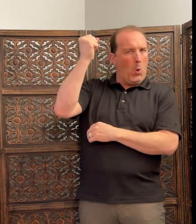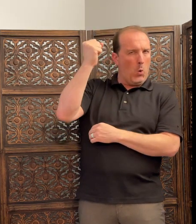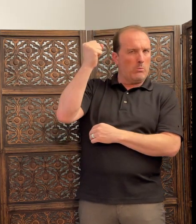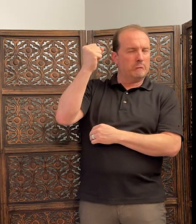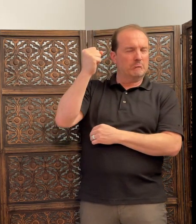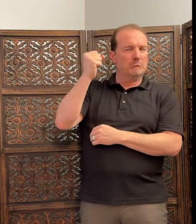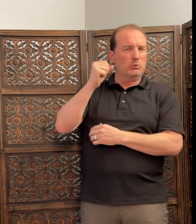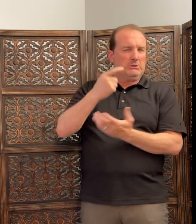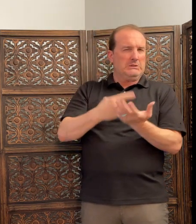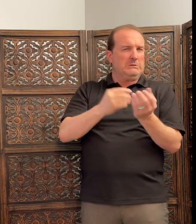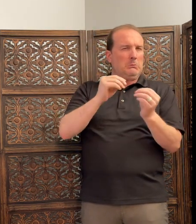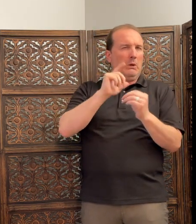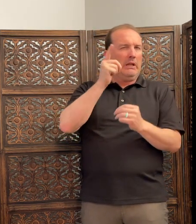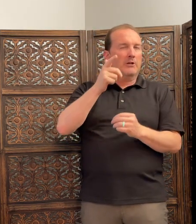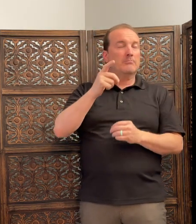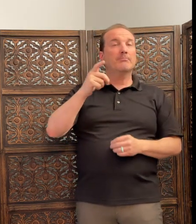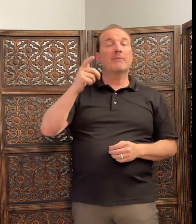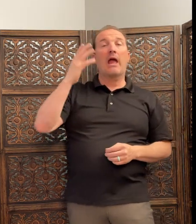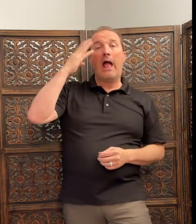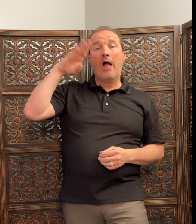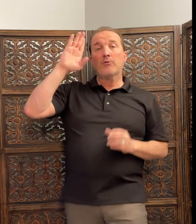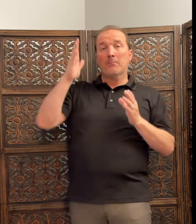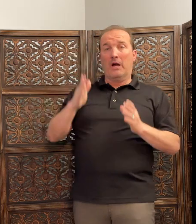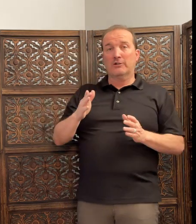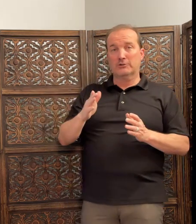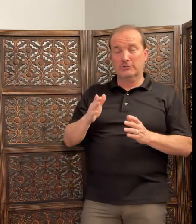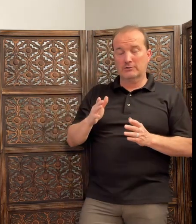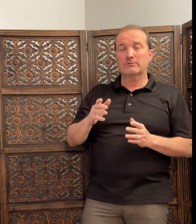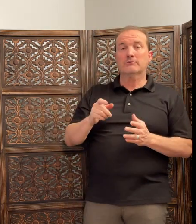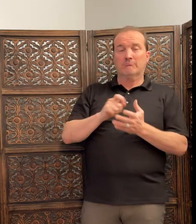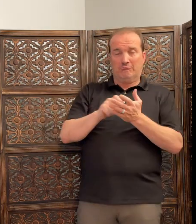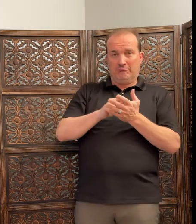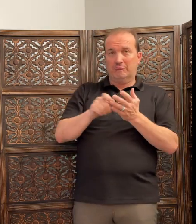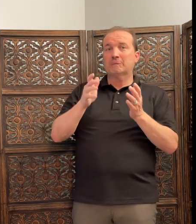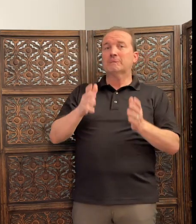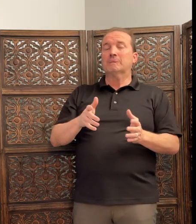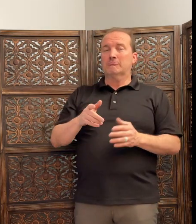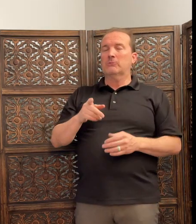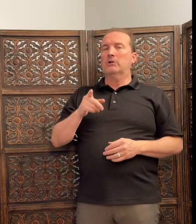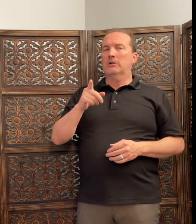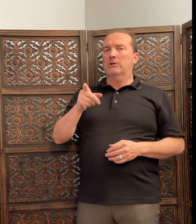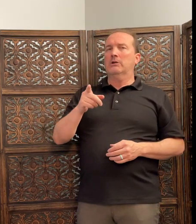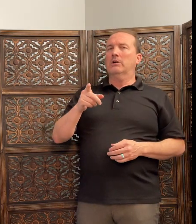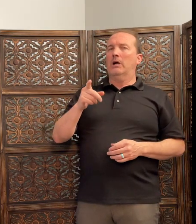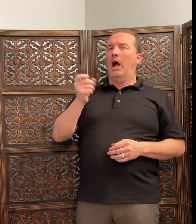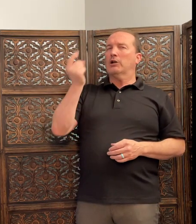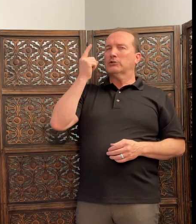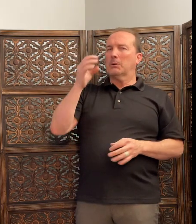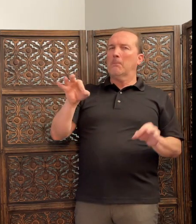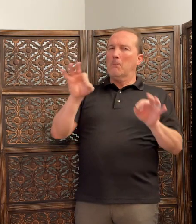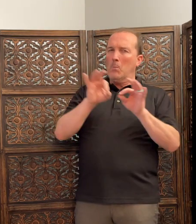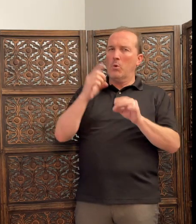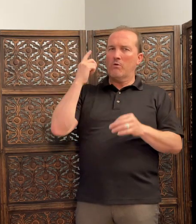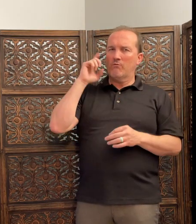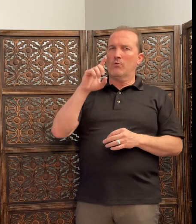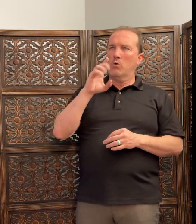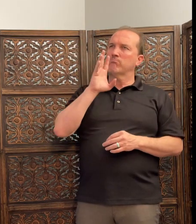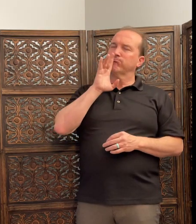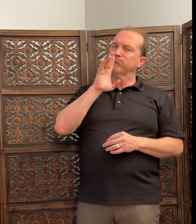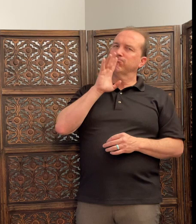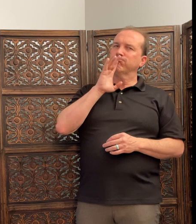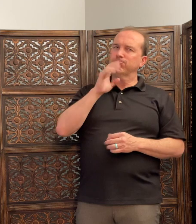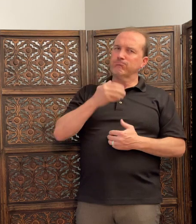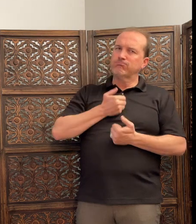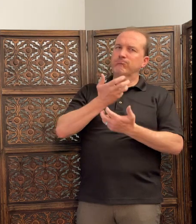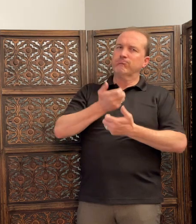later. Anthropologist, ethnographer, novelist, and playwright Zora Neale Hurston understood the importance of oral